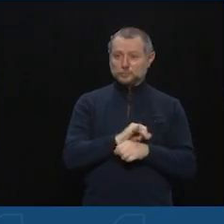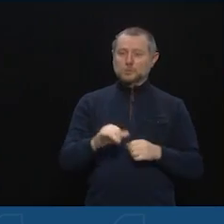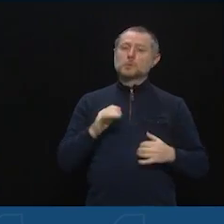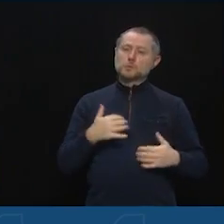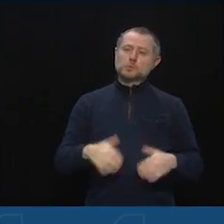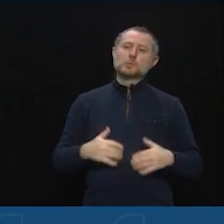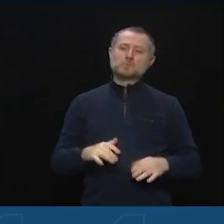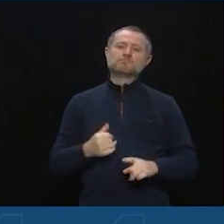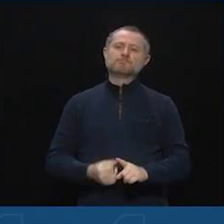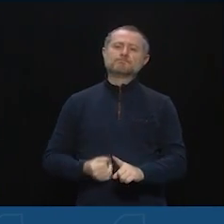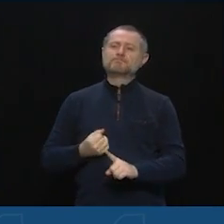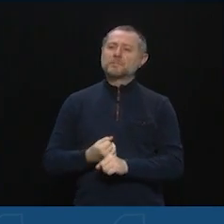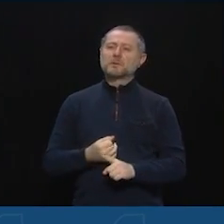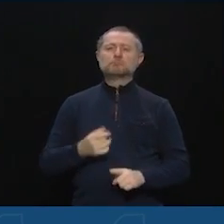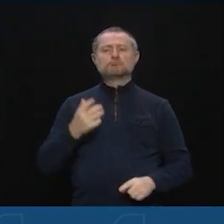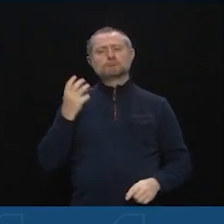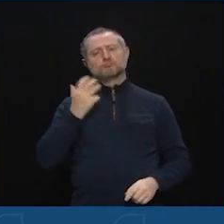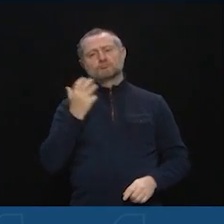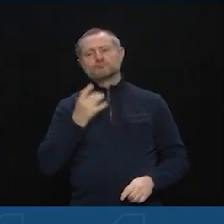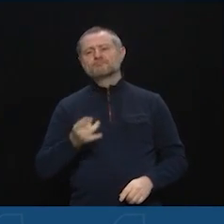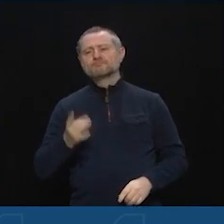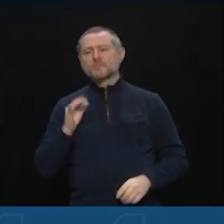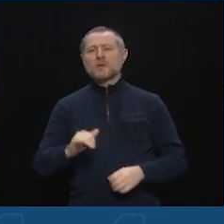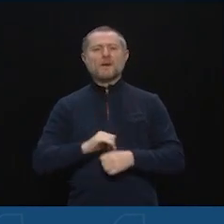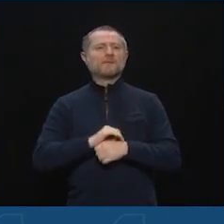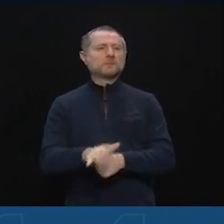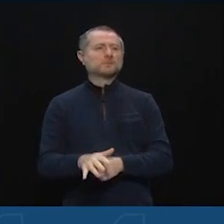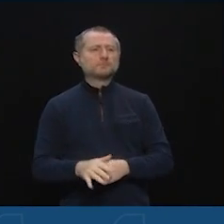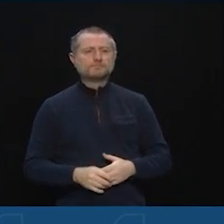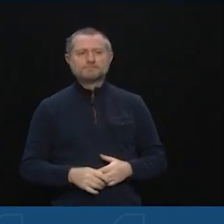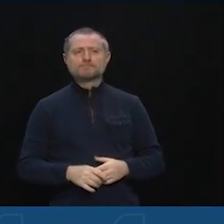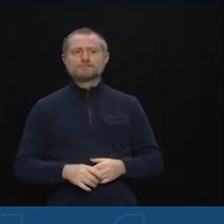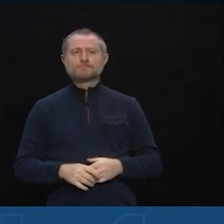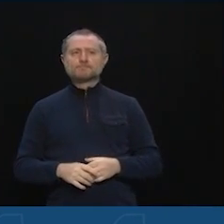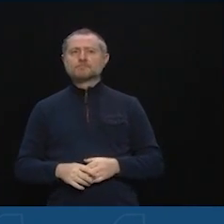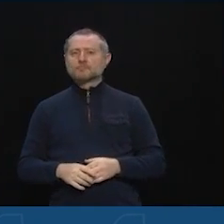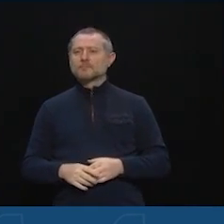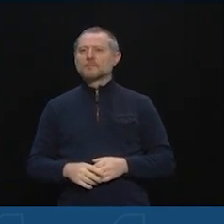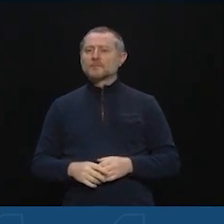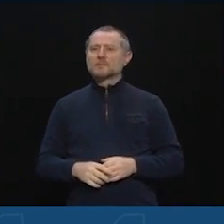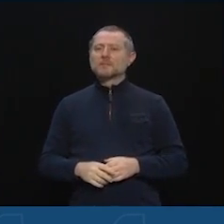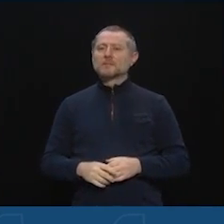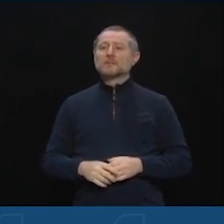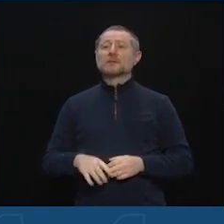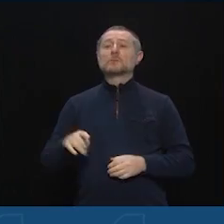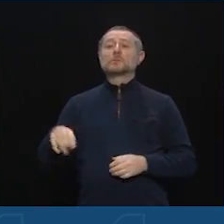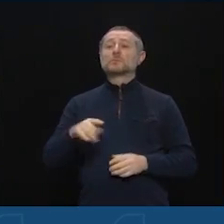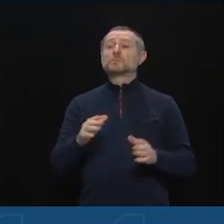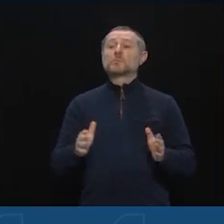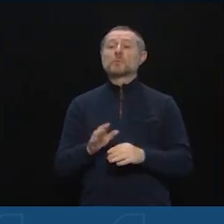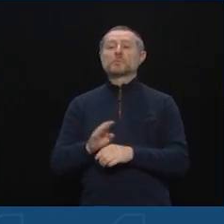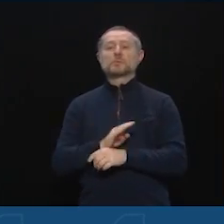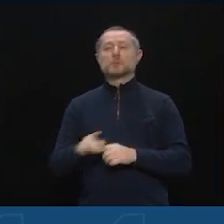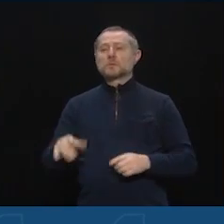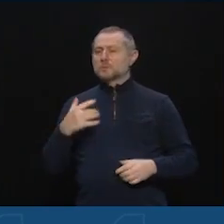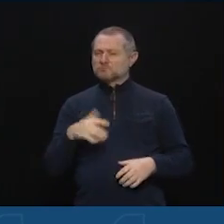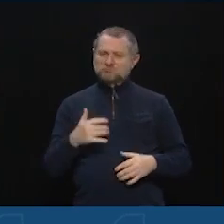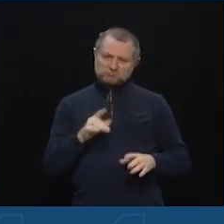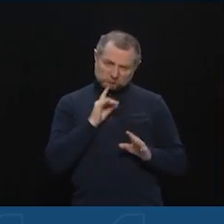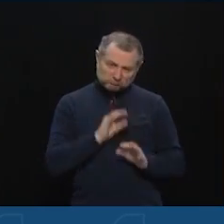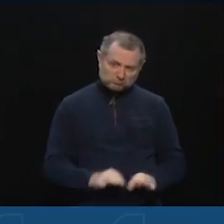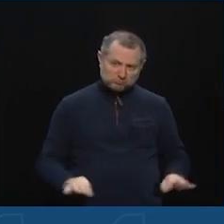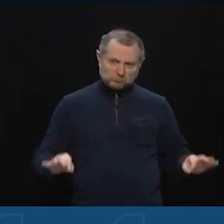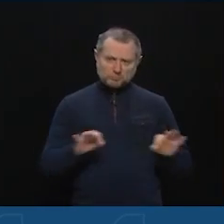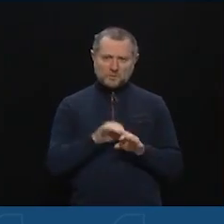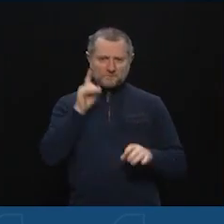as any industry in the country during the pandemic. These small businesses are the backbone of our economy, and we must do everything